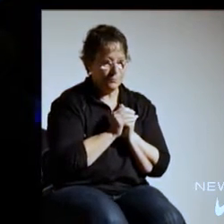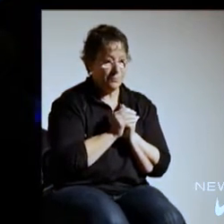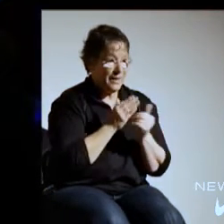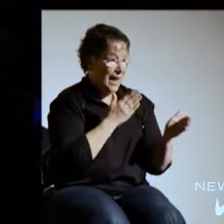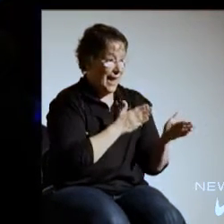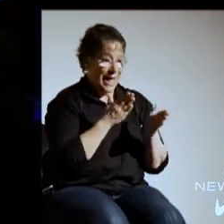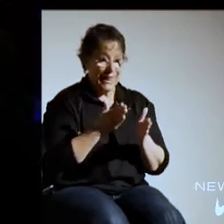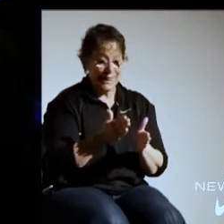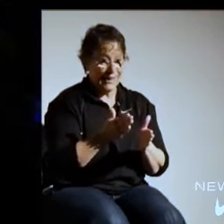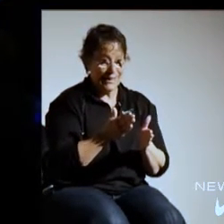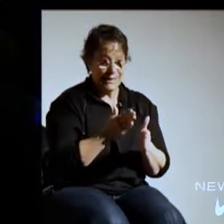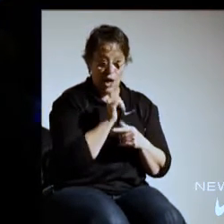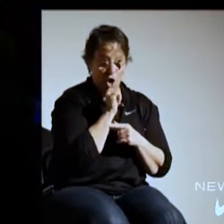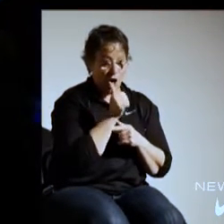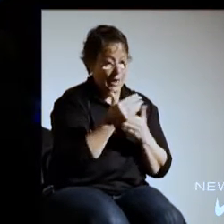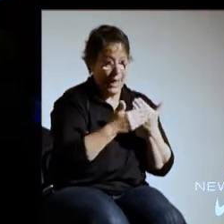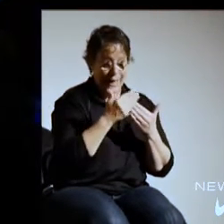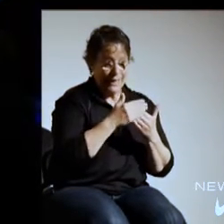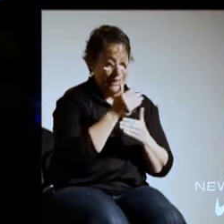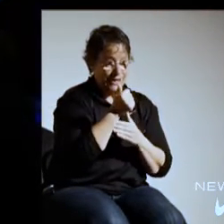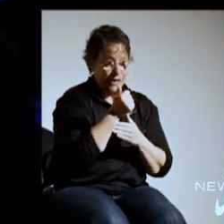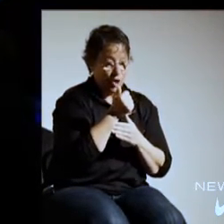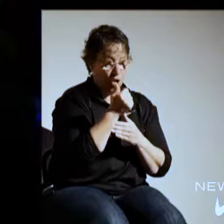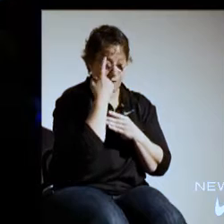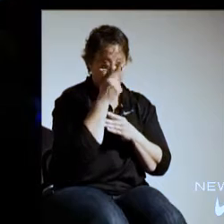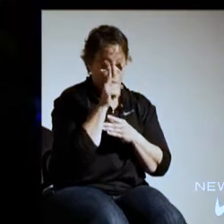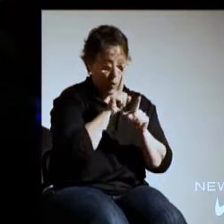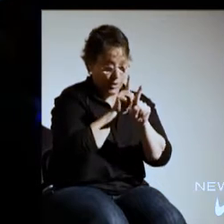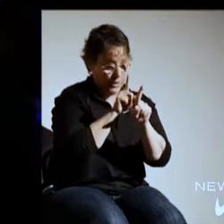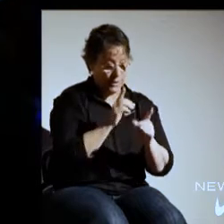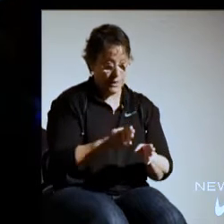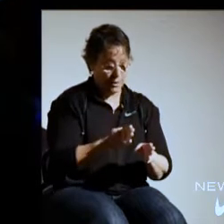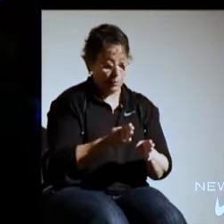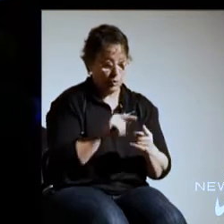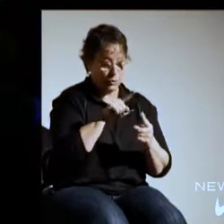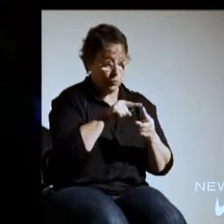for the disciples when they started following Jesus. They got more complex.